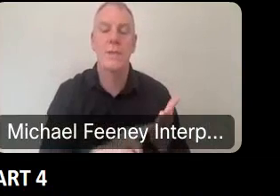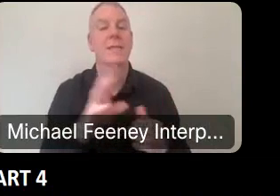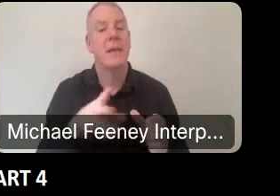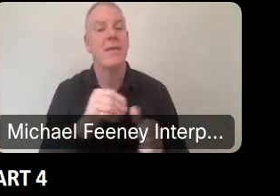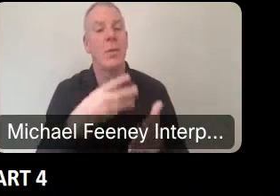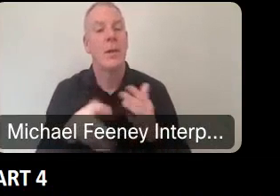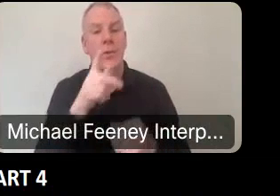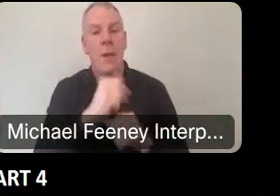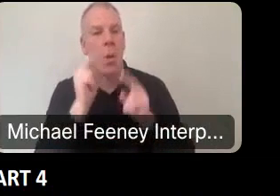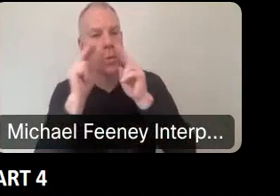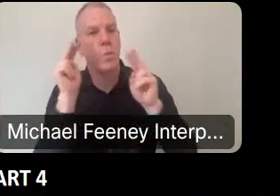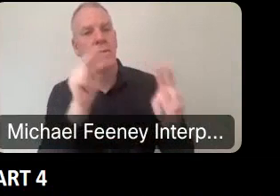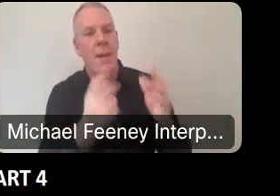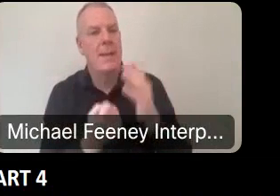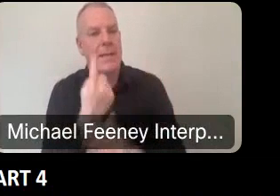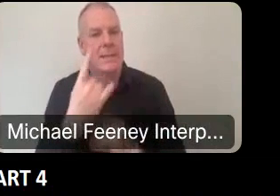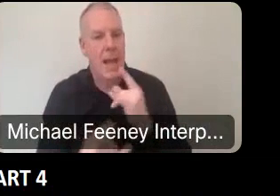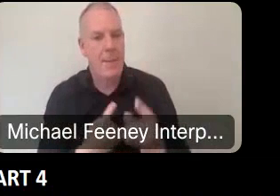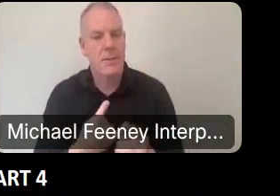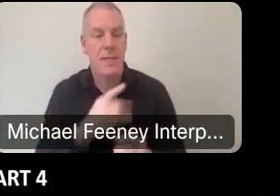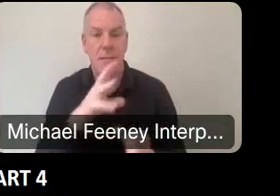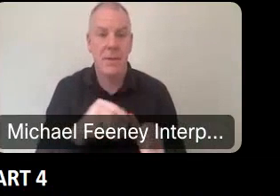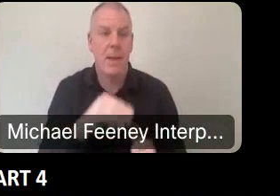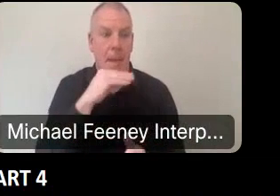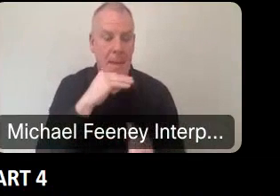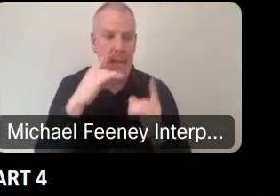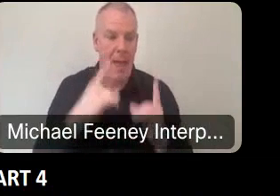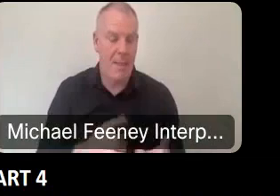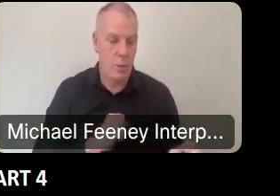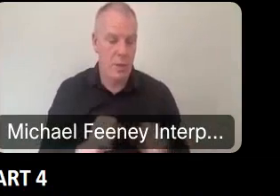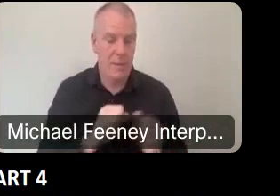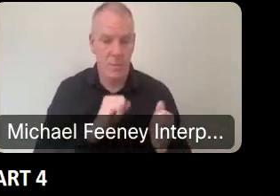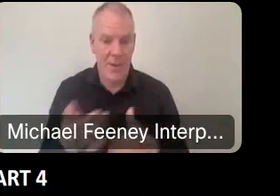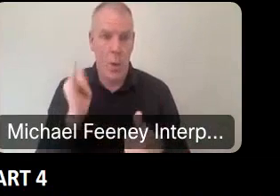notifiable incidents, in particular what's meant by health service provider.